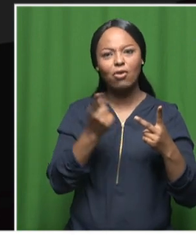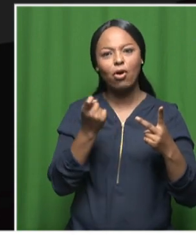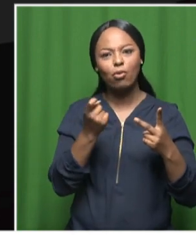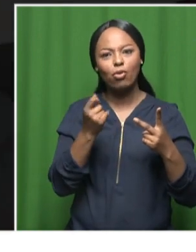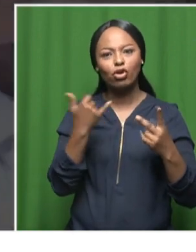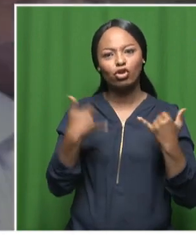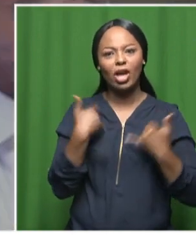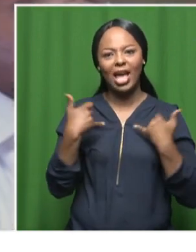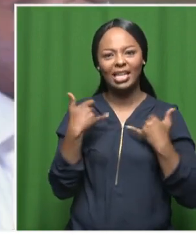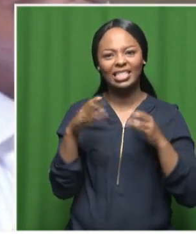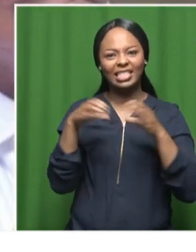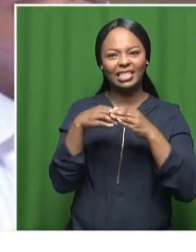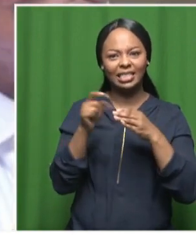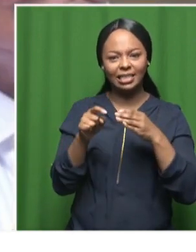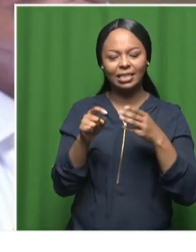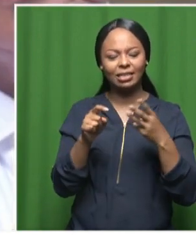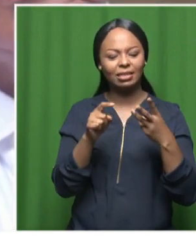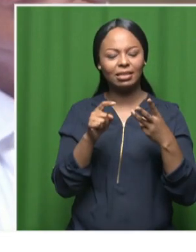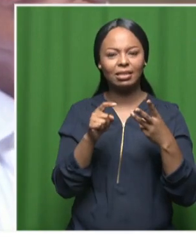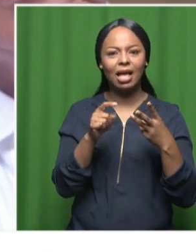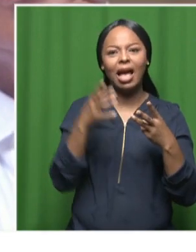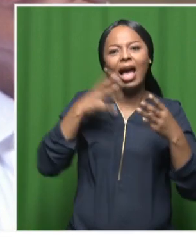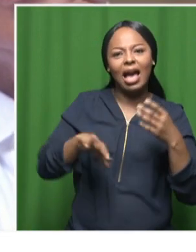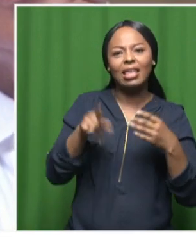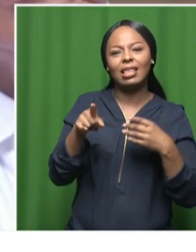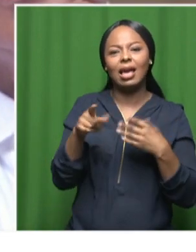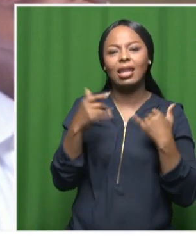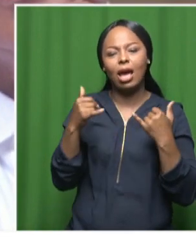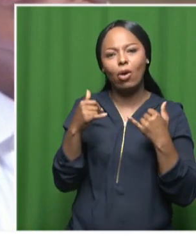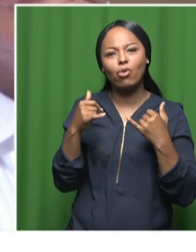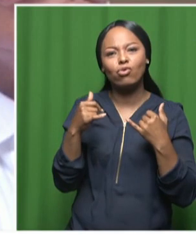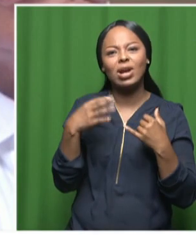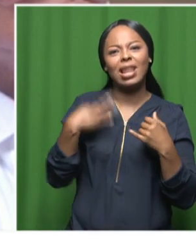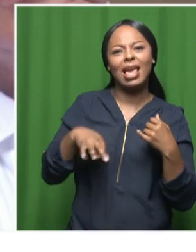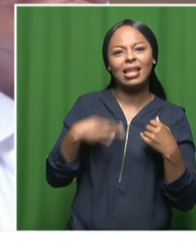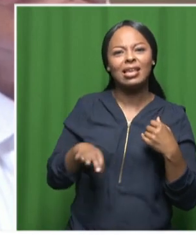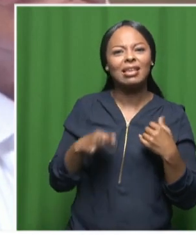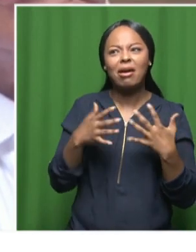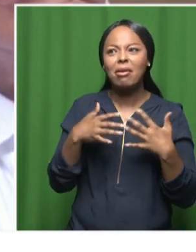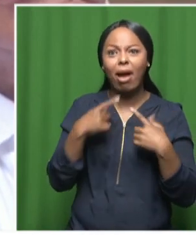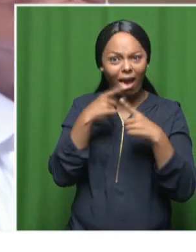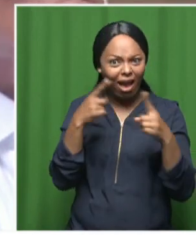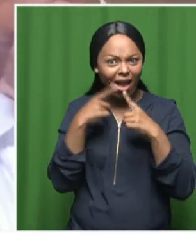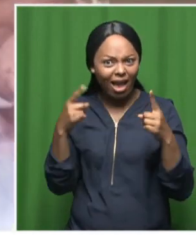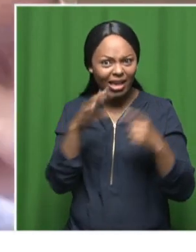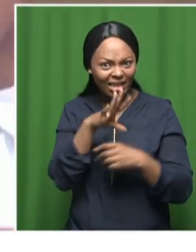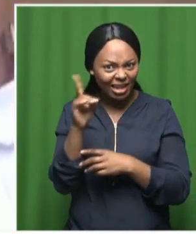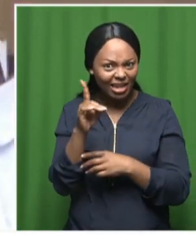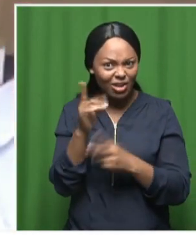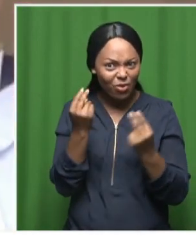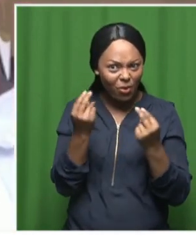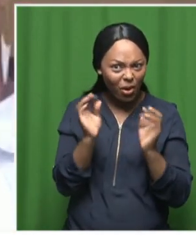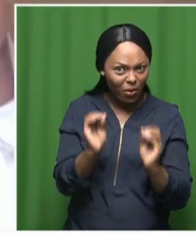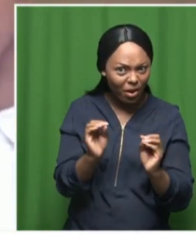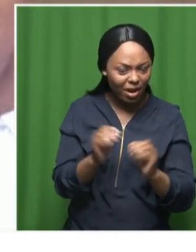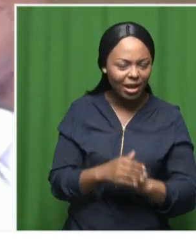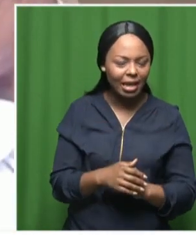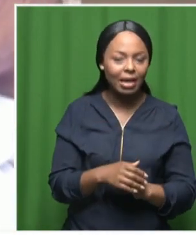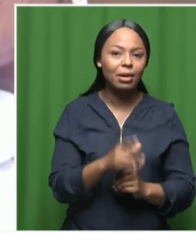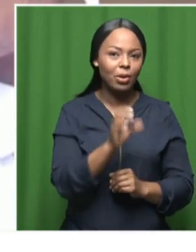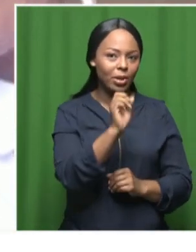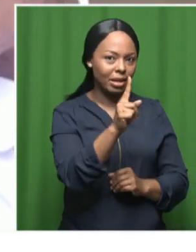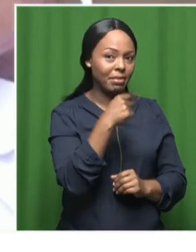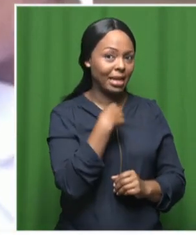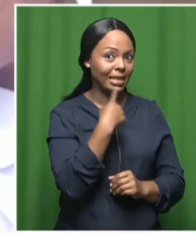album. How are the ladies doing in terms of release? I don't think. I'll just